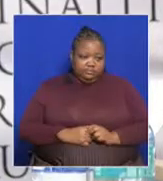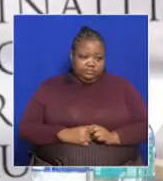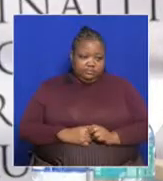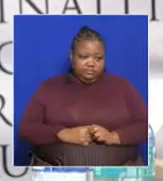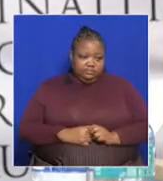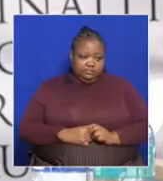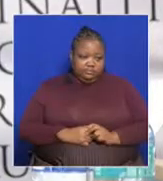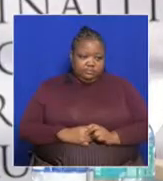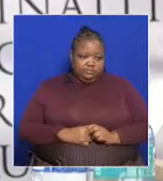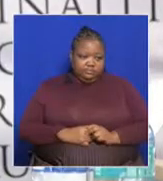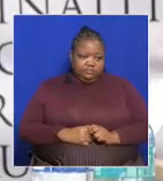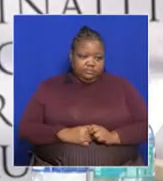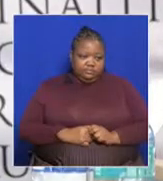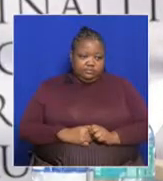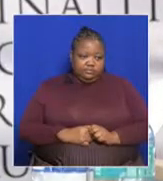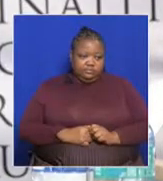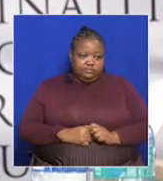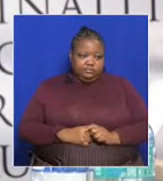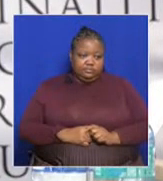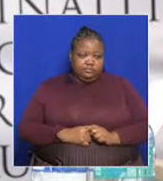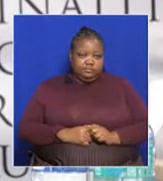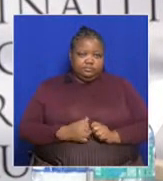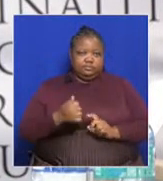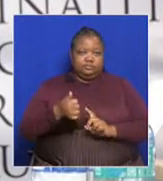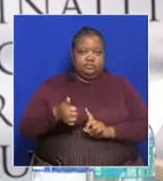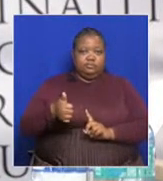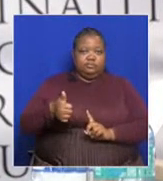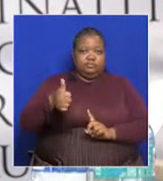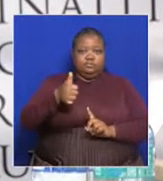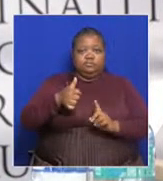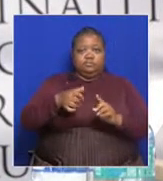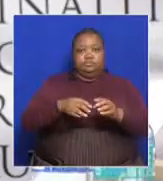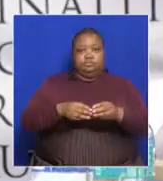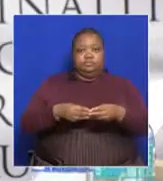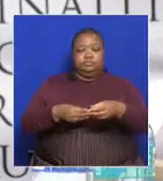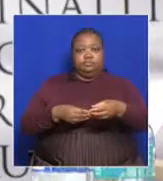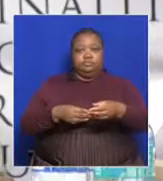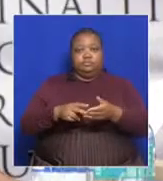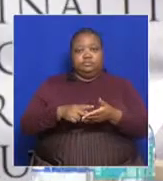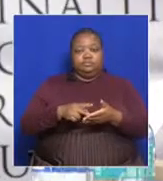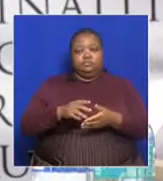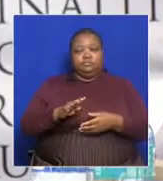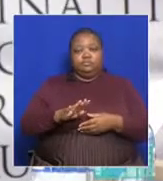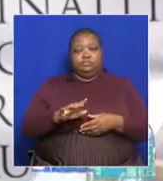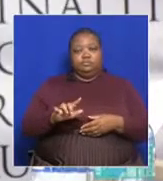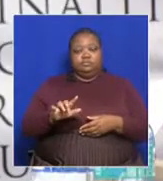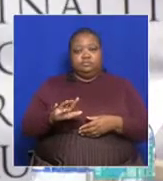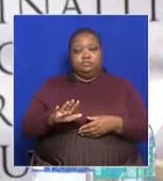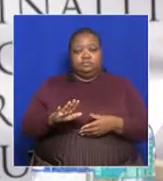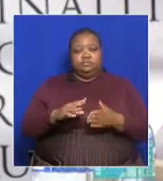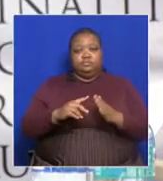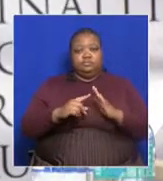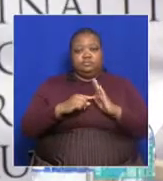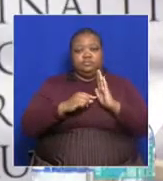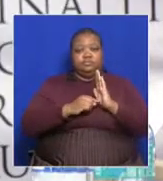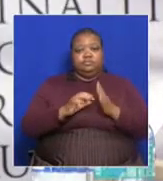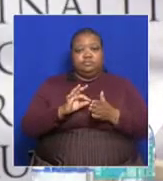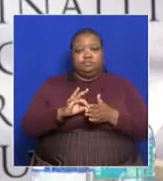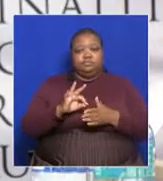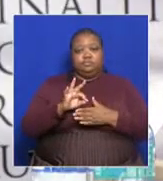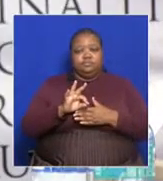Colonel, I was saying that that document at page 475 is dated 13